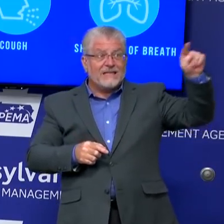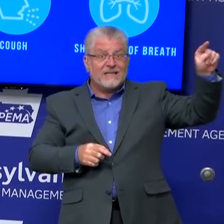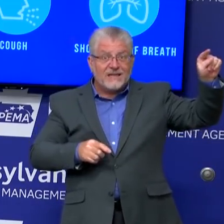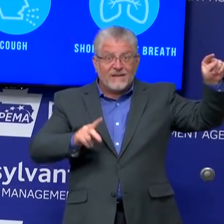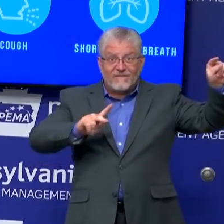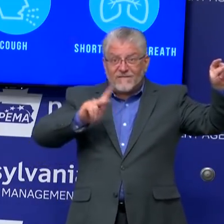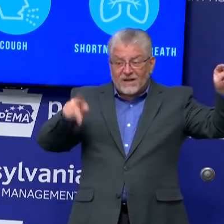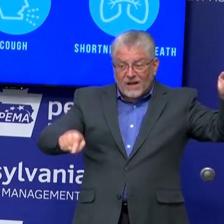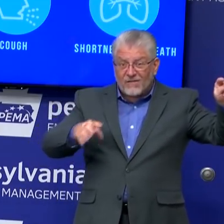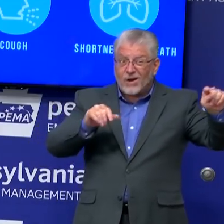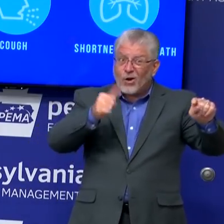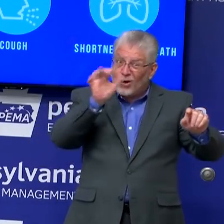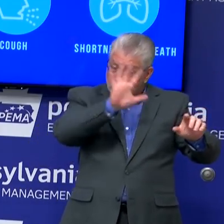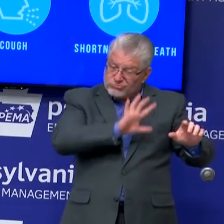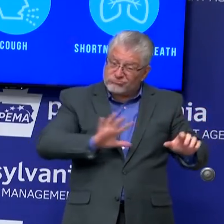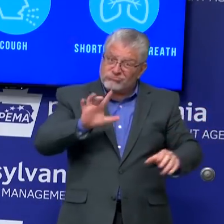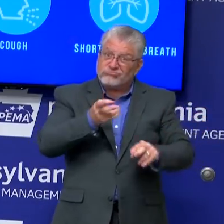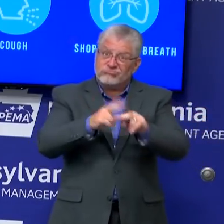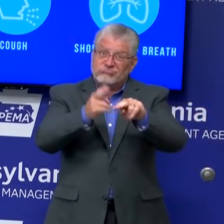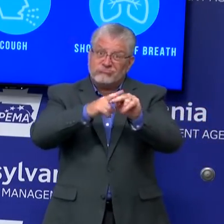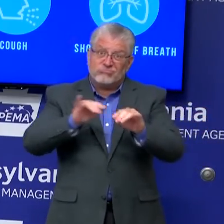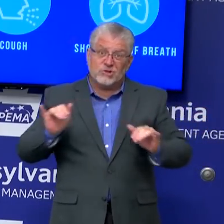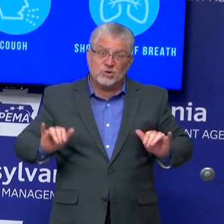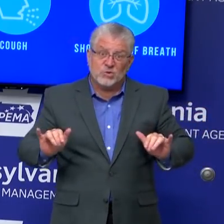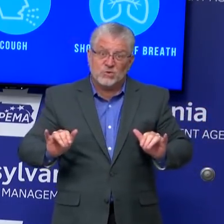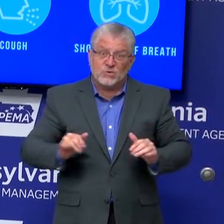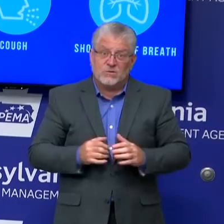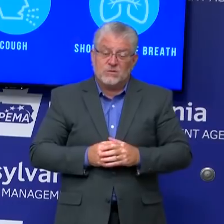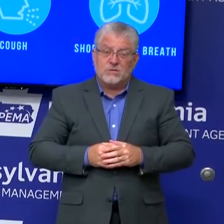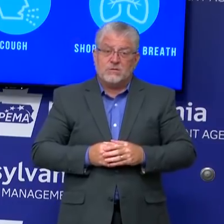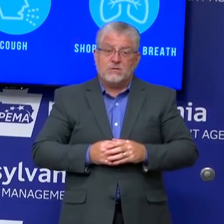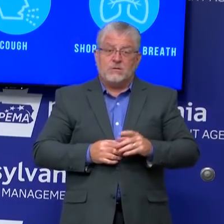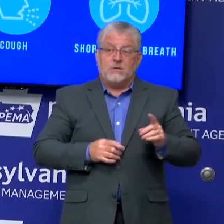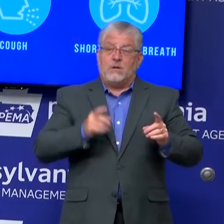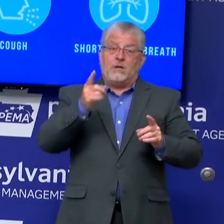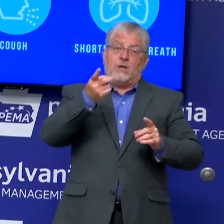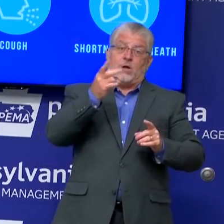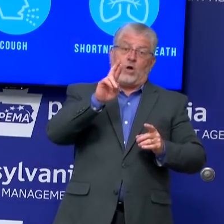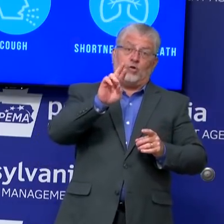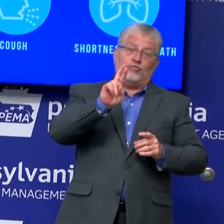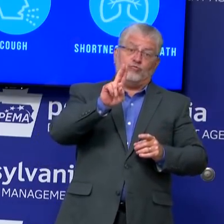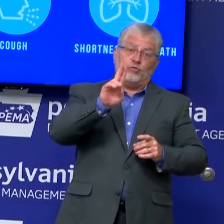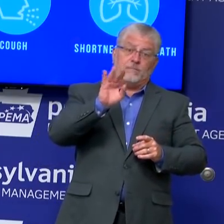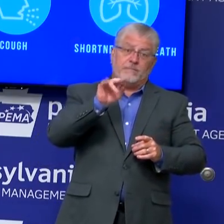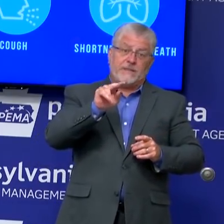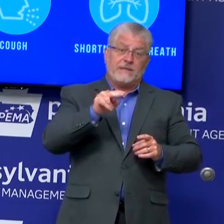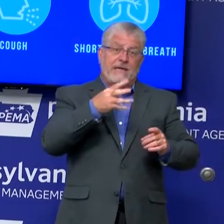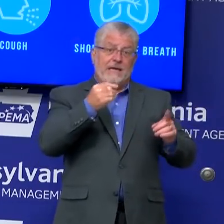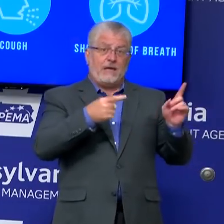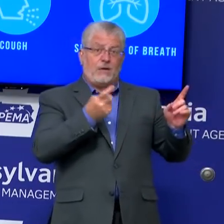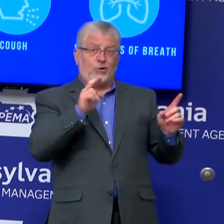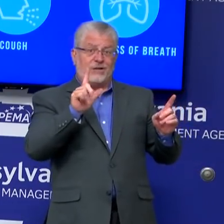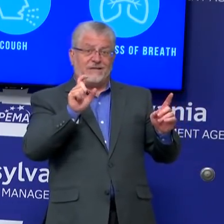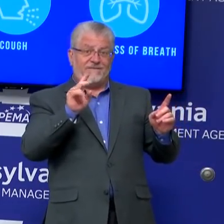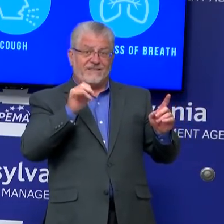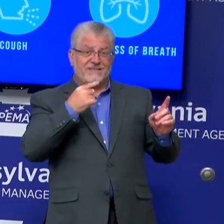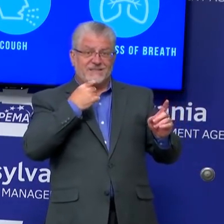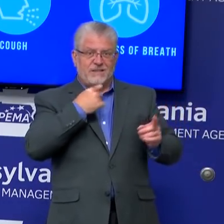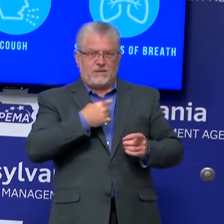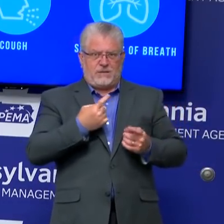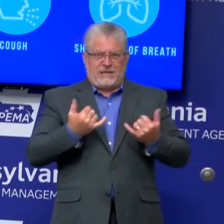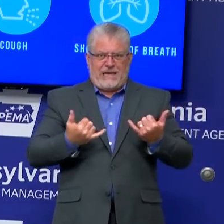the Commonwealth. But as Dr. Rubin and Dr. Levine said, we're trying to make sure that we do things we need to do right now so that